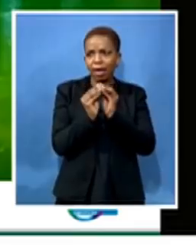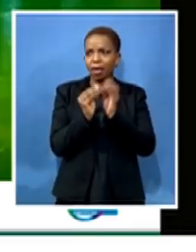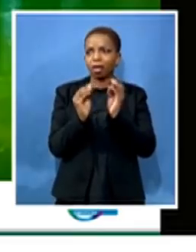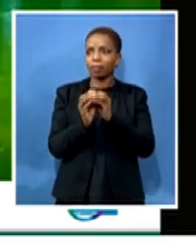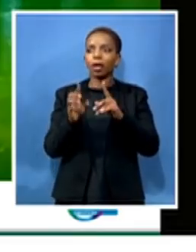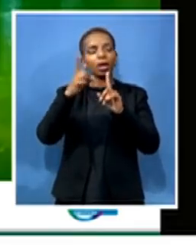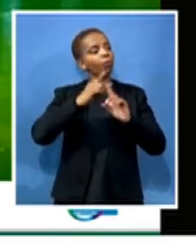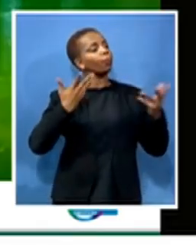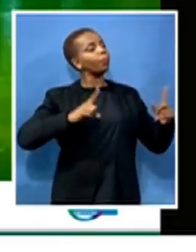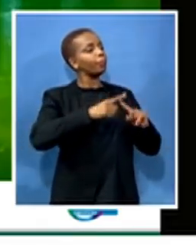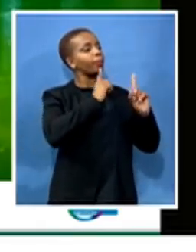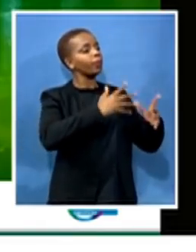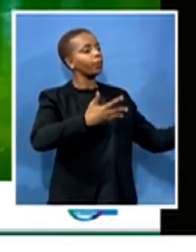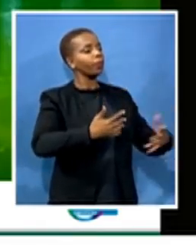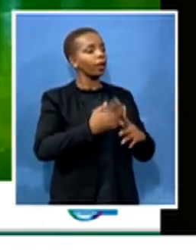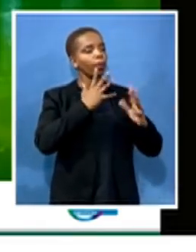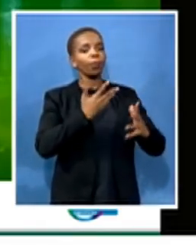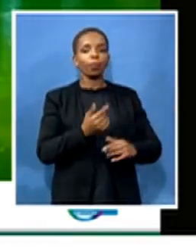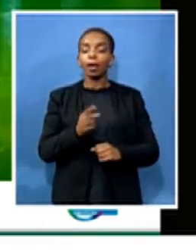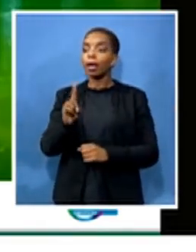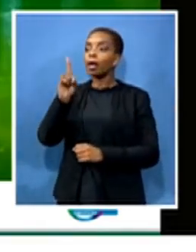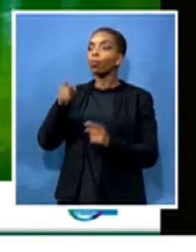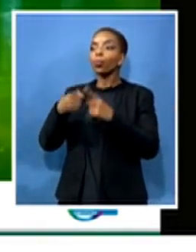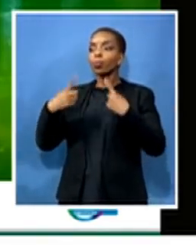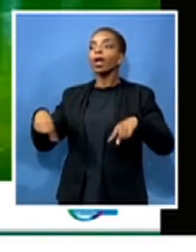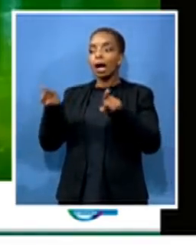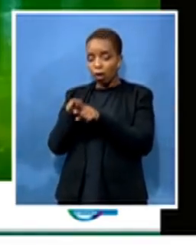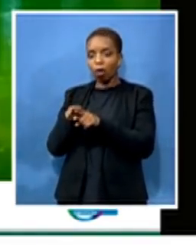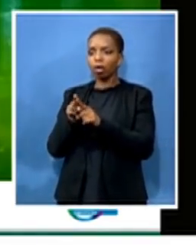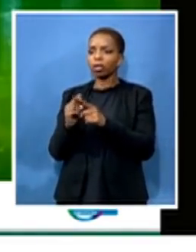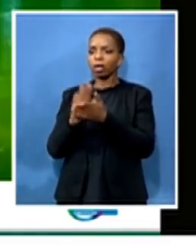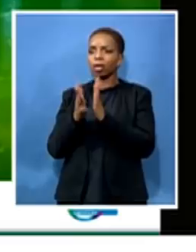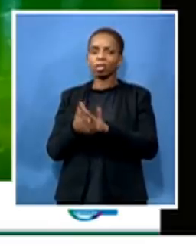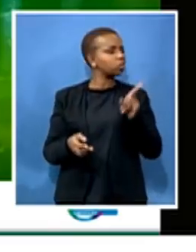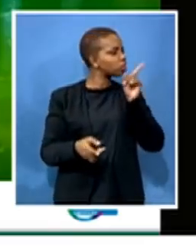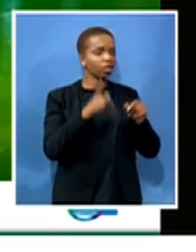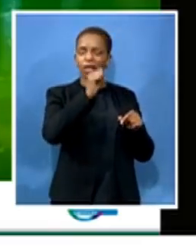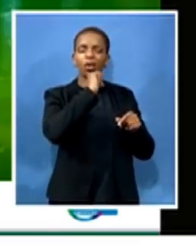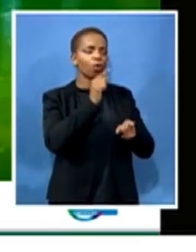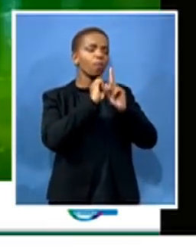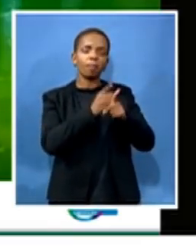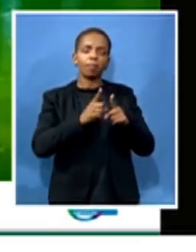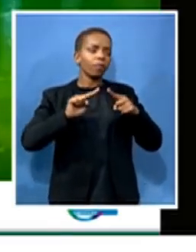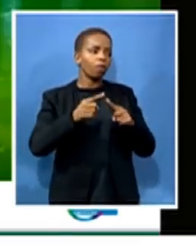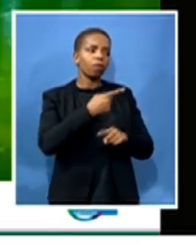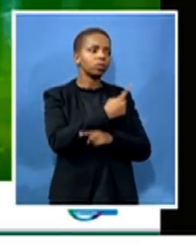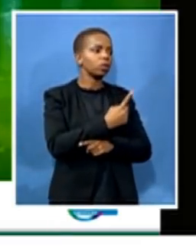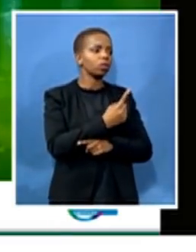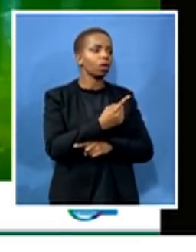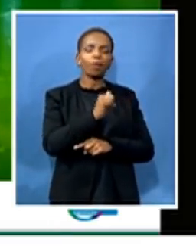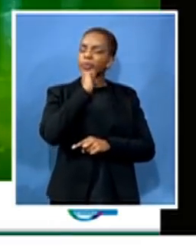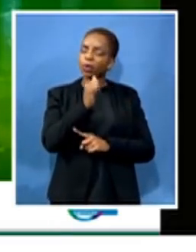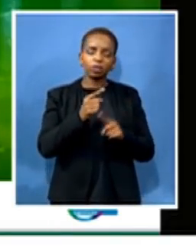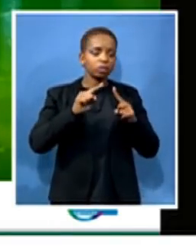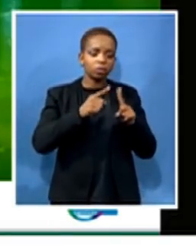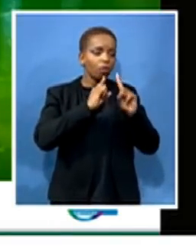this. I find it very order that this Minister is not accountable to us. This is not and if she doesn't want